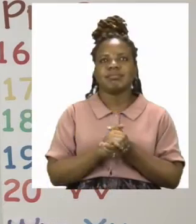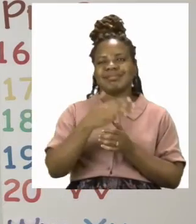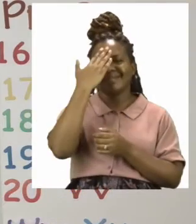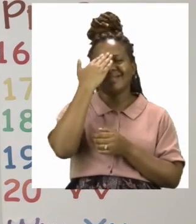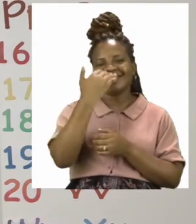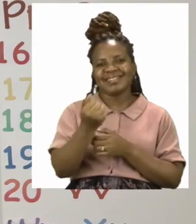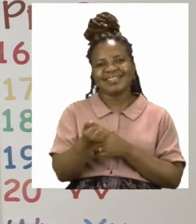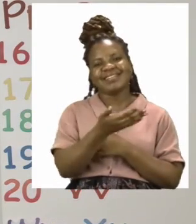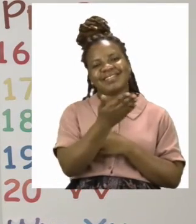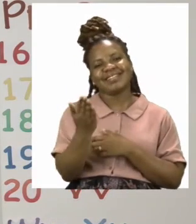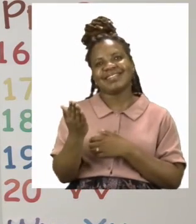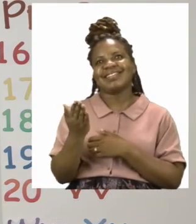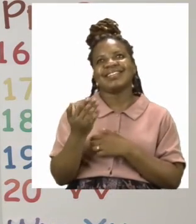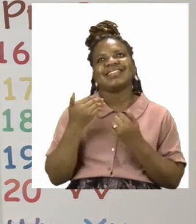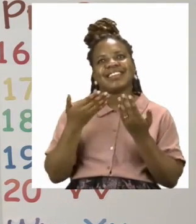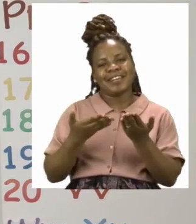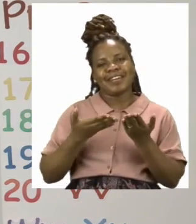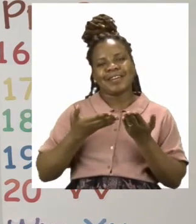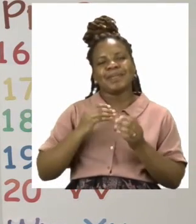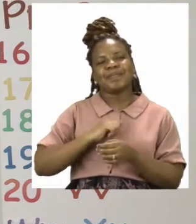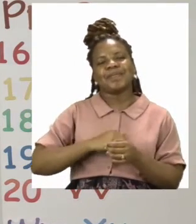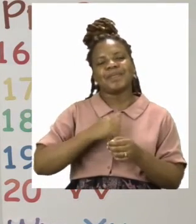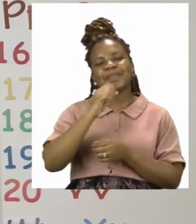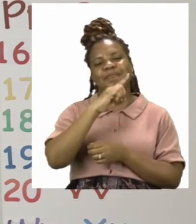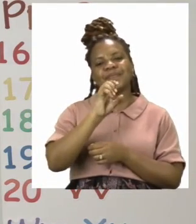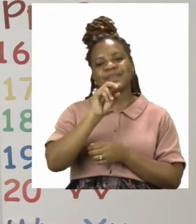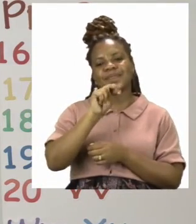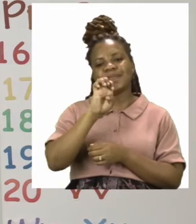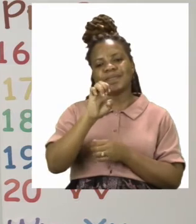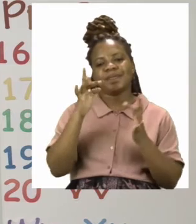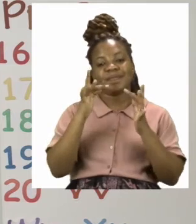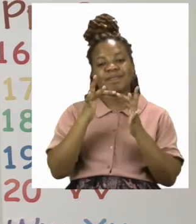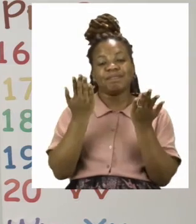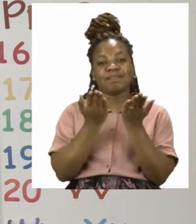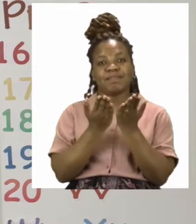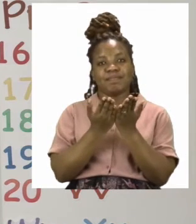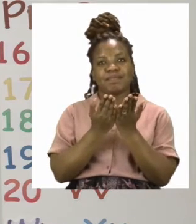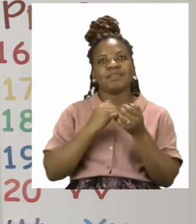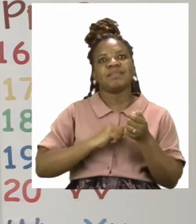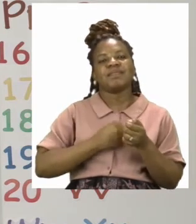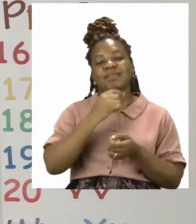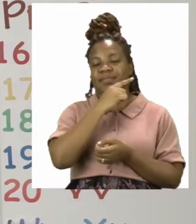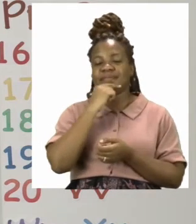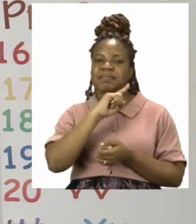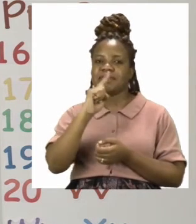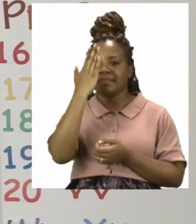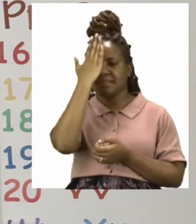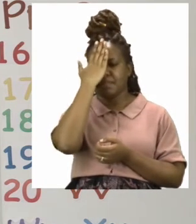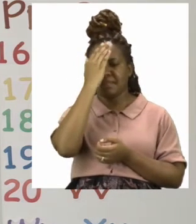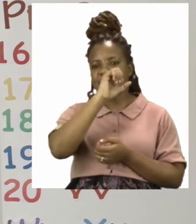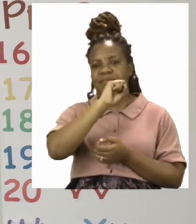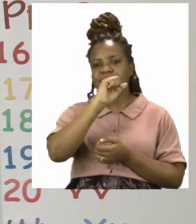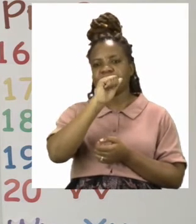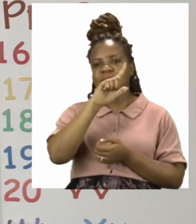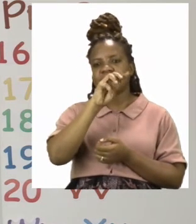Hello, everyone, and welcome to my zone online school. My name is teacher Mutsa,